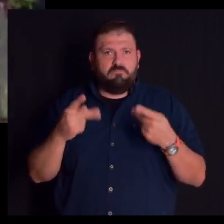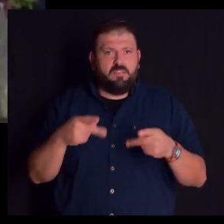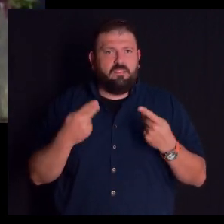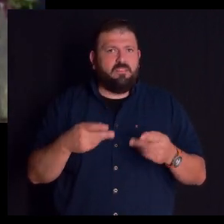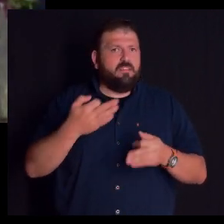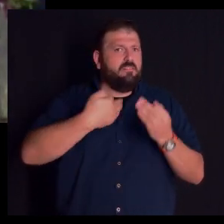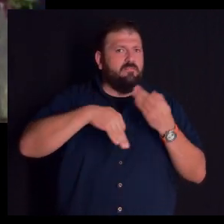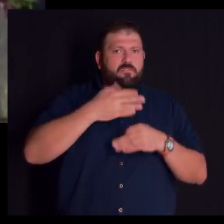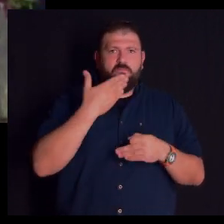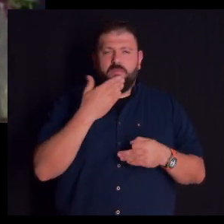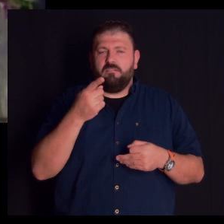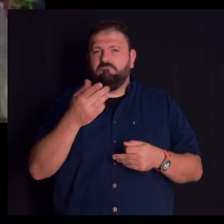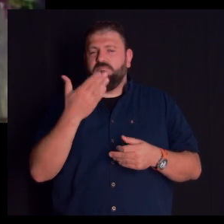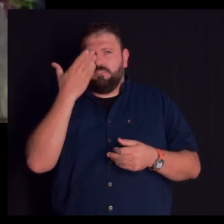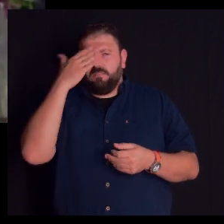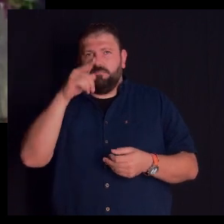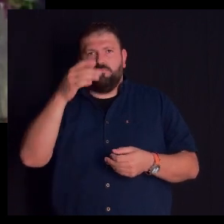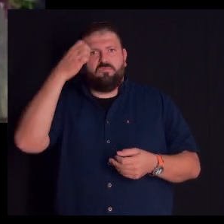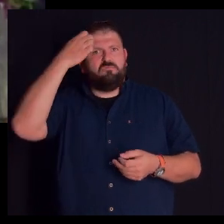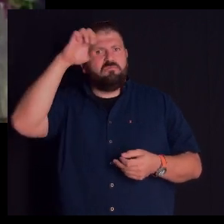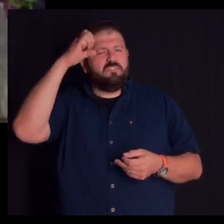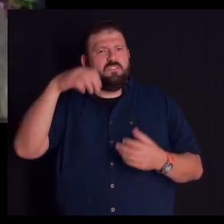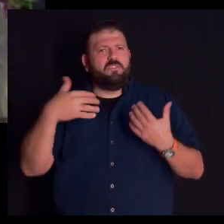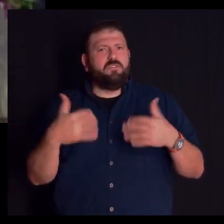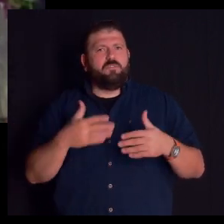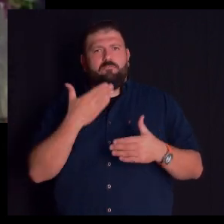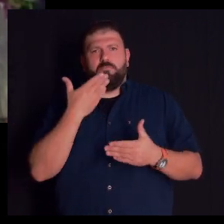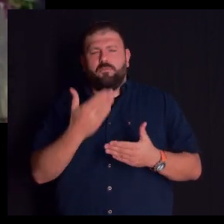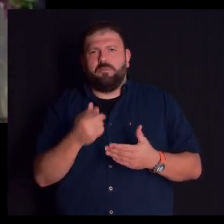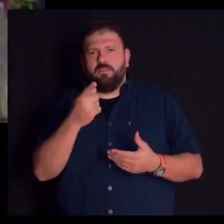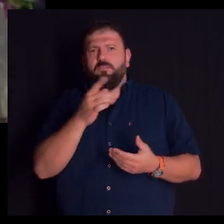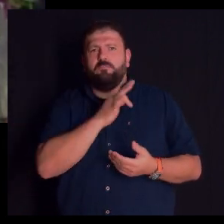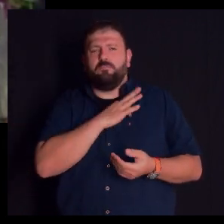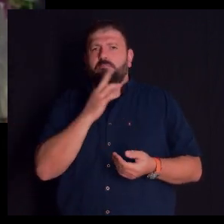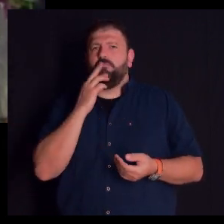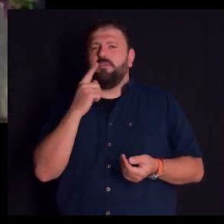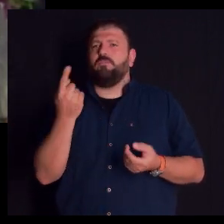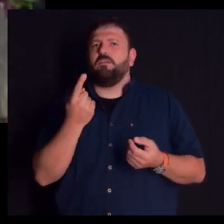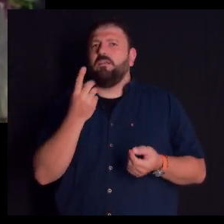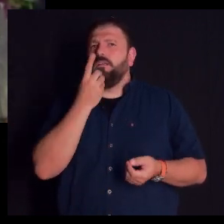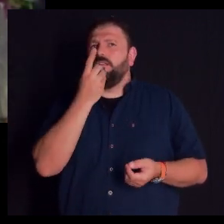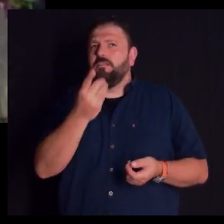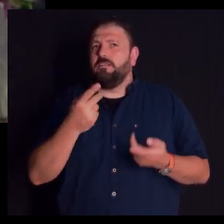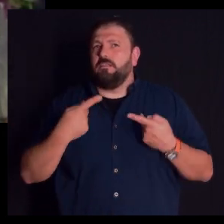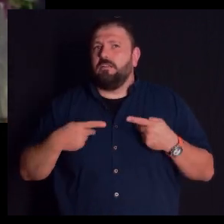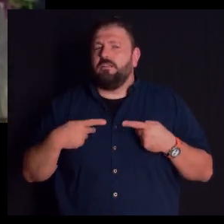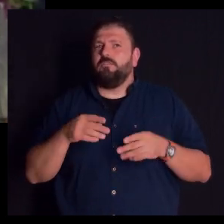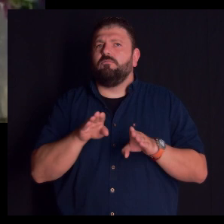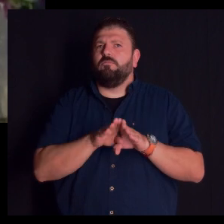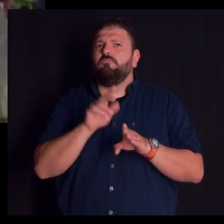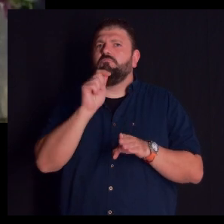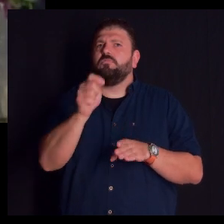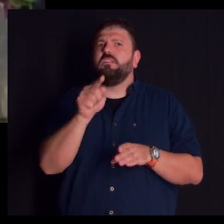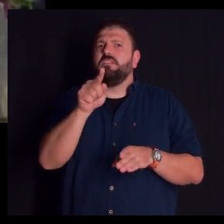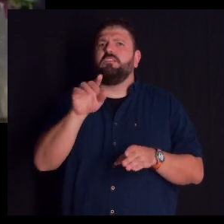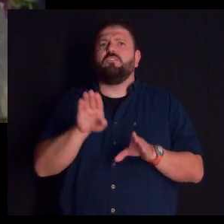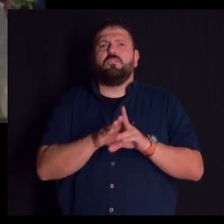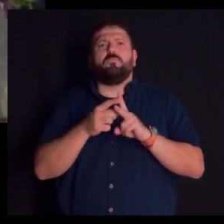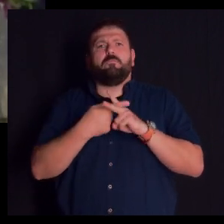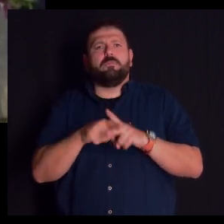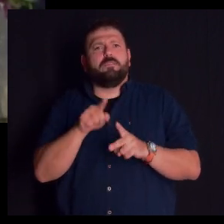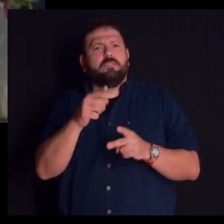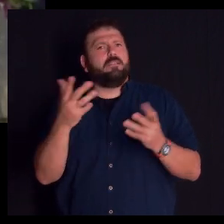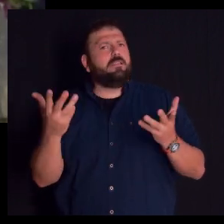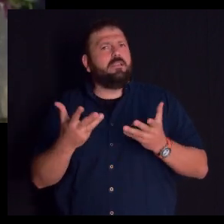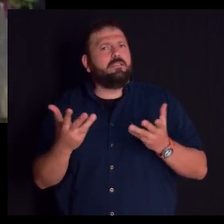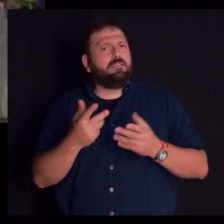retail reclutamiento, business and you sabemos are tu a trayectoria, champion. We know pero qué mejor your que decirle a path. la So, gente what quién is eres y important cómo is empezaste, telling qué the hacías people what you've y been